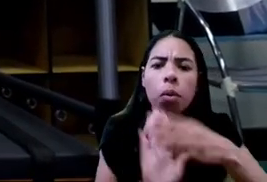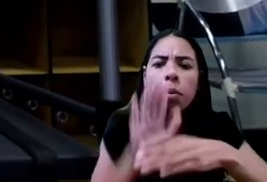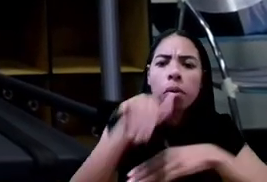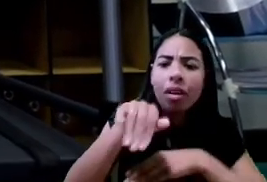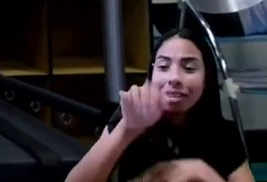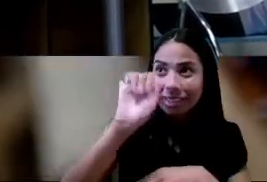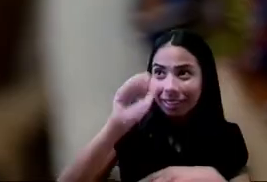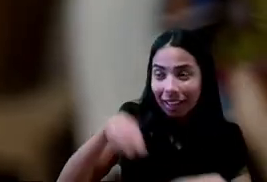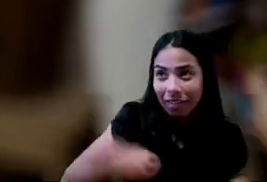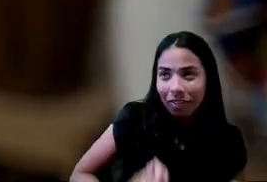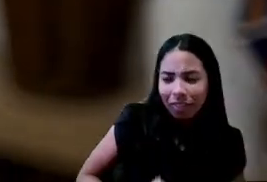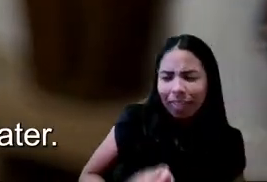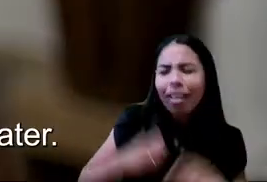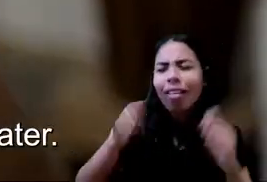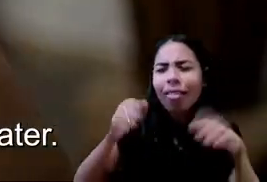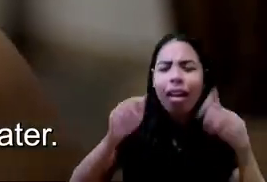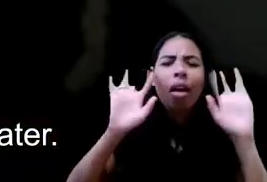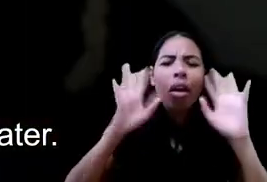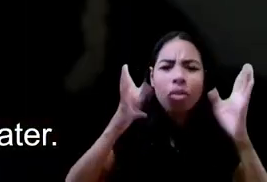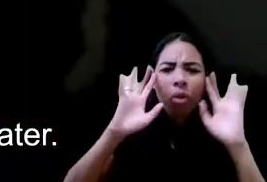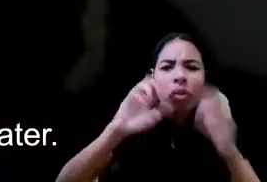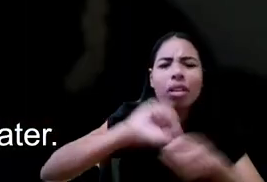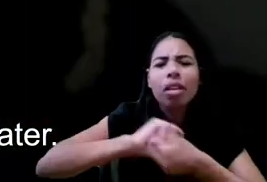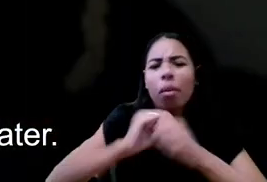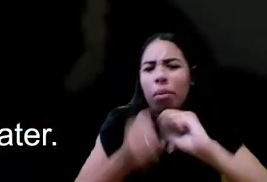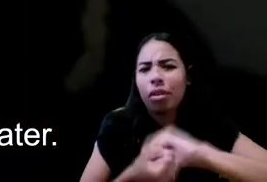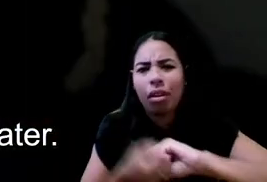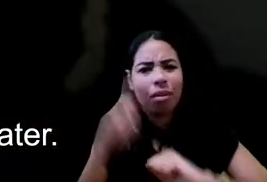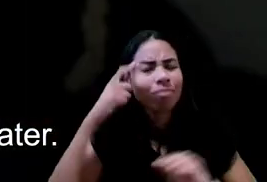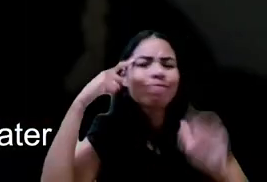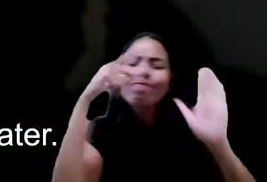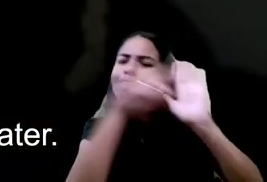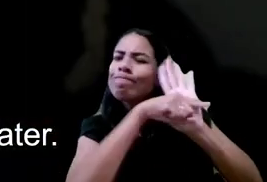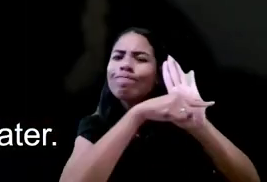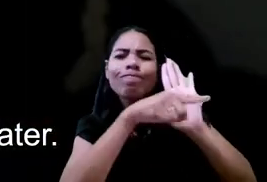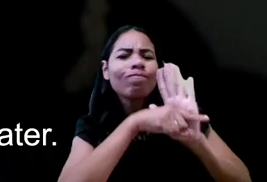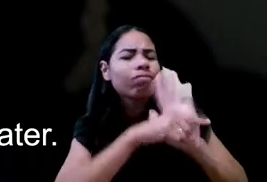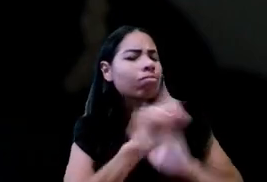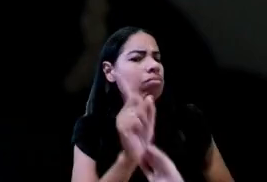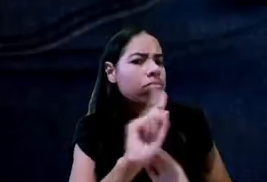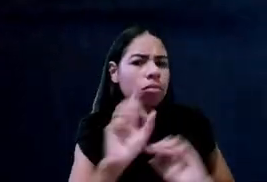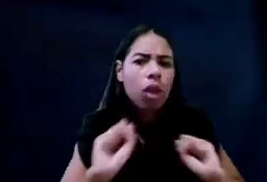barrier? What is on my reach? If you have life, there's a way.